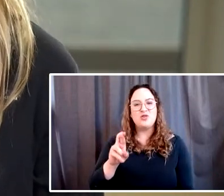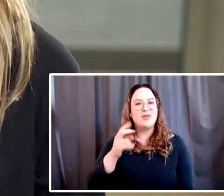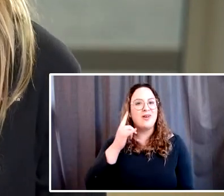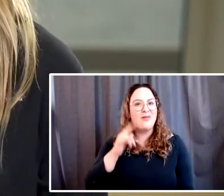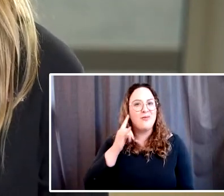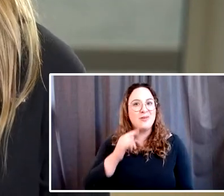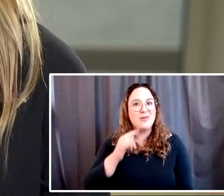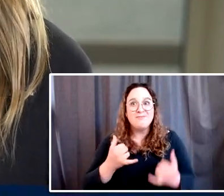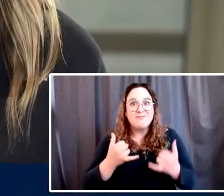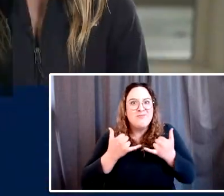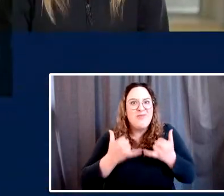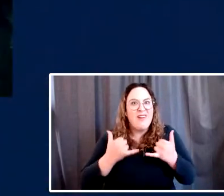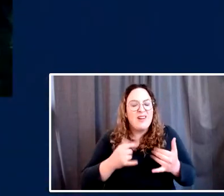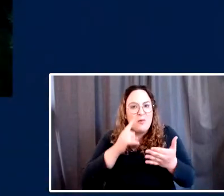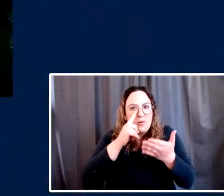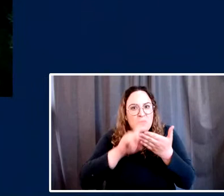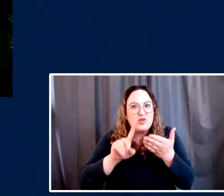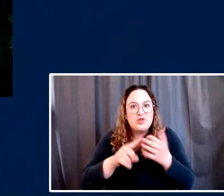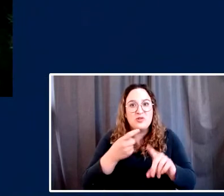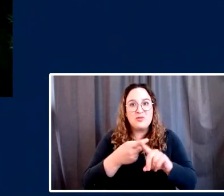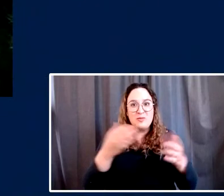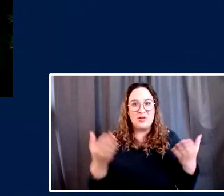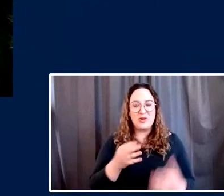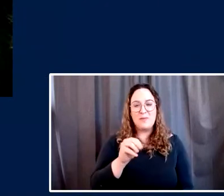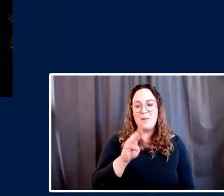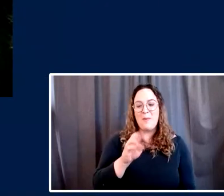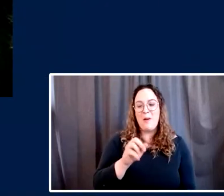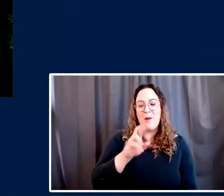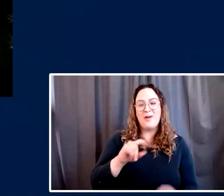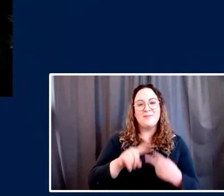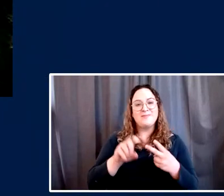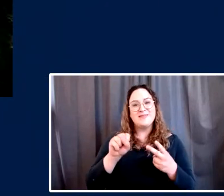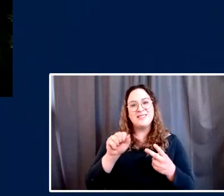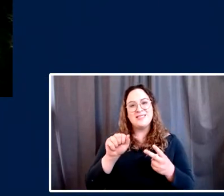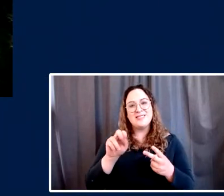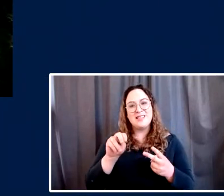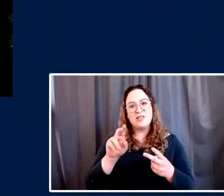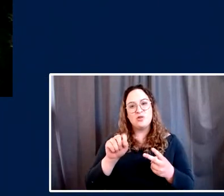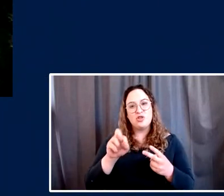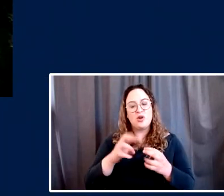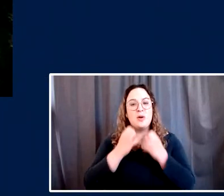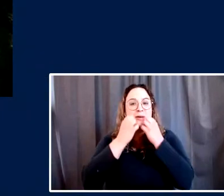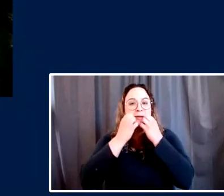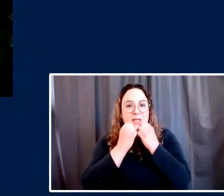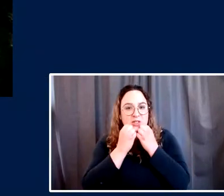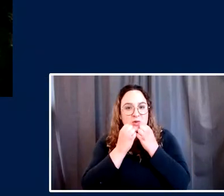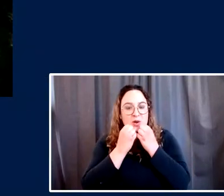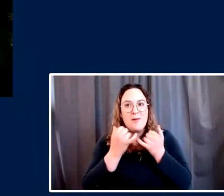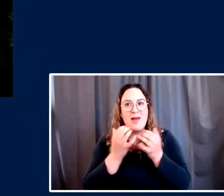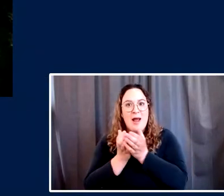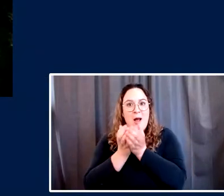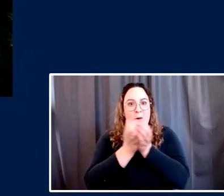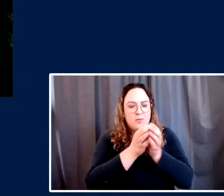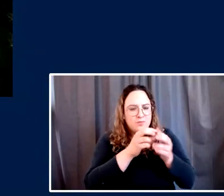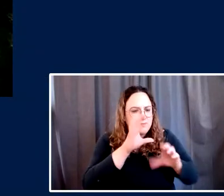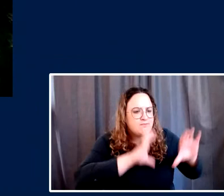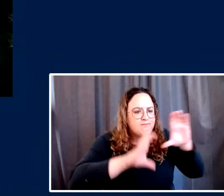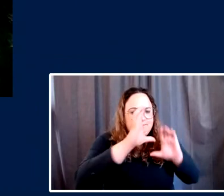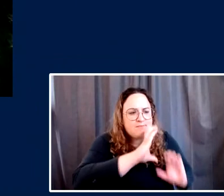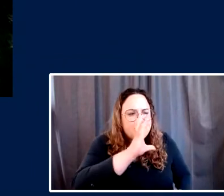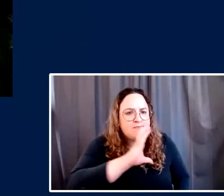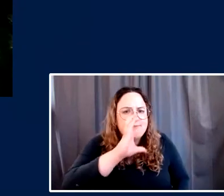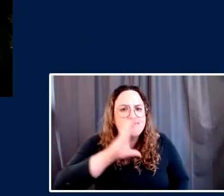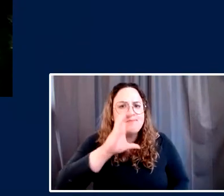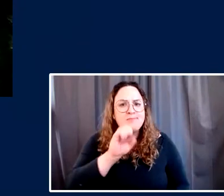from MBARI and the sanctuary are exploring an underwater oasis at Sur Ridge, home to deep sea corals,